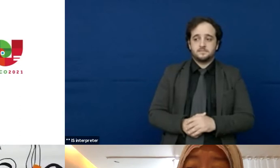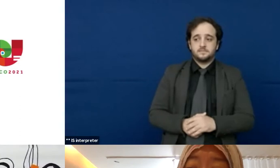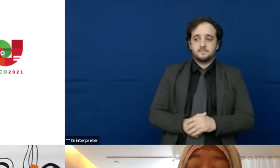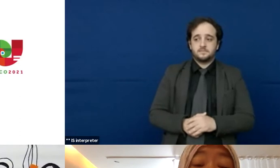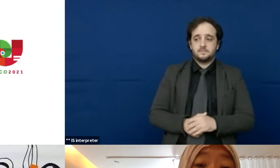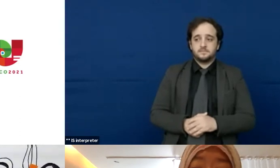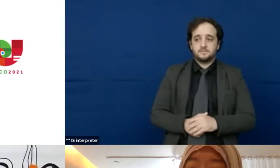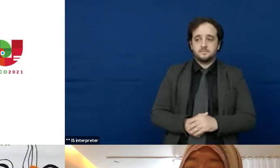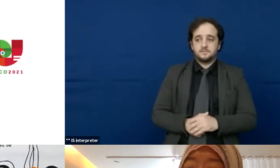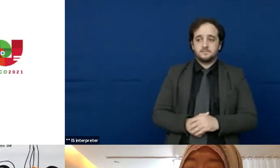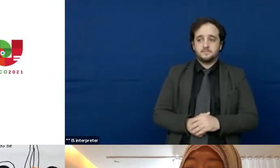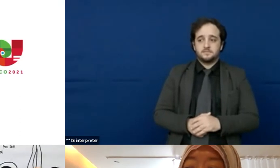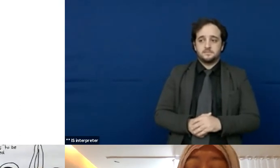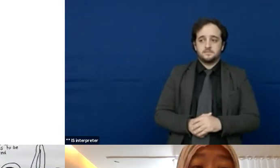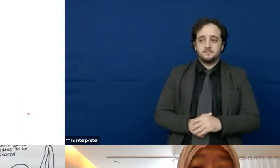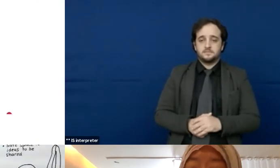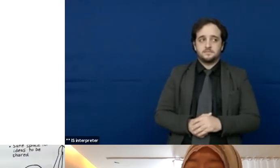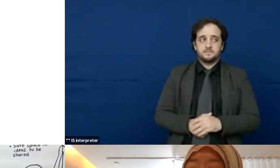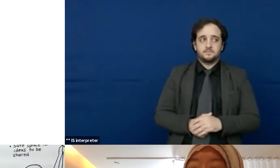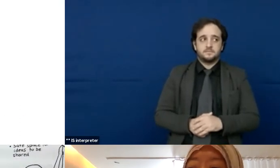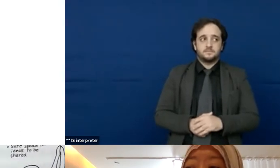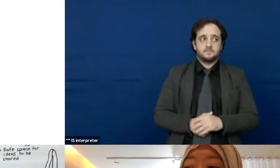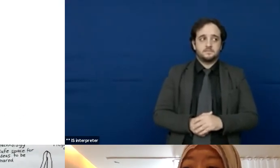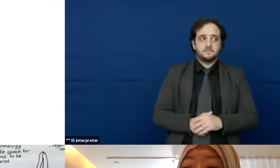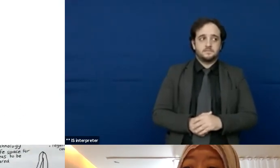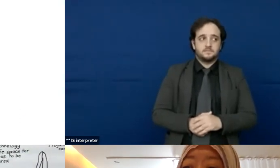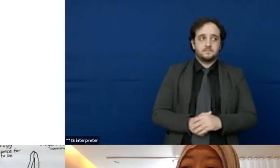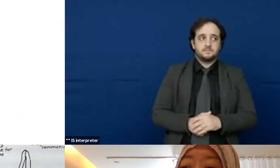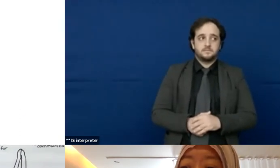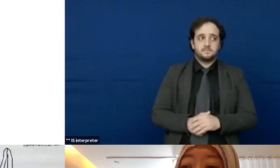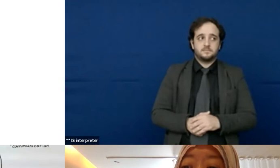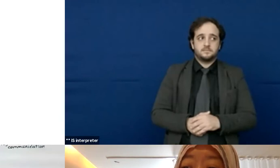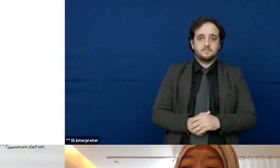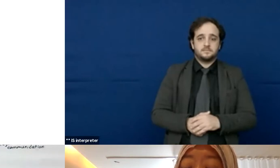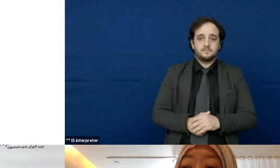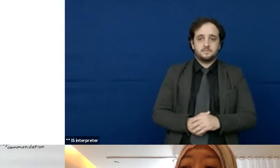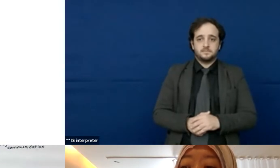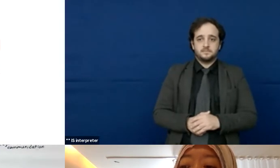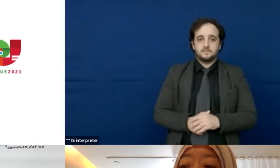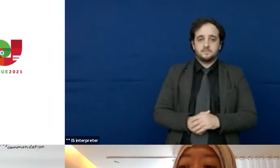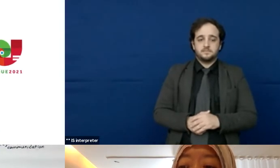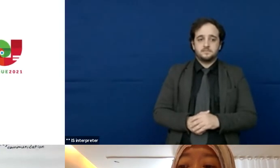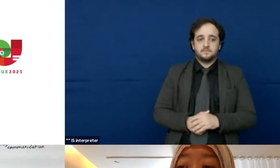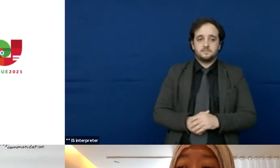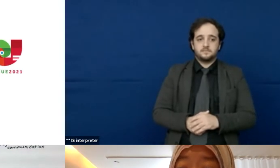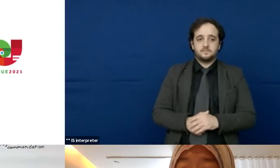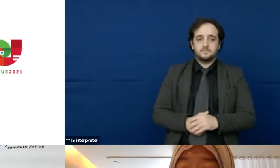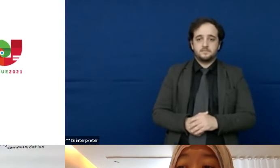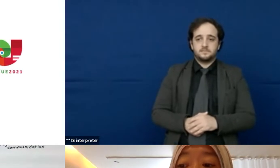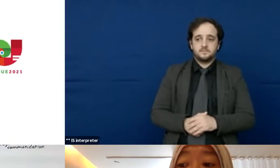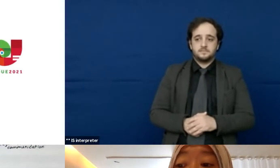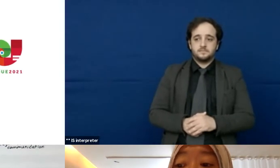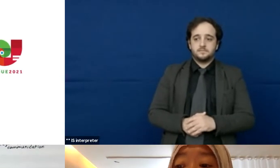is to track impact on and respond to support the poorest and the most